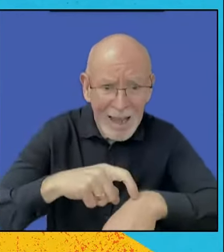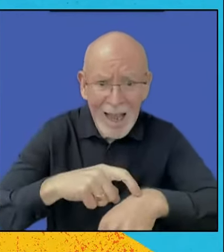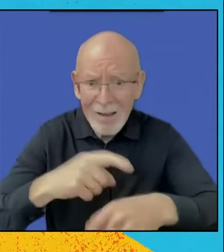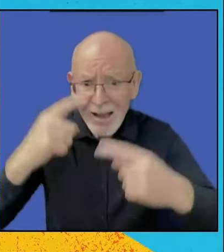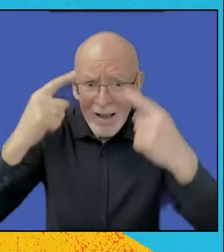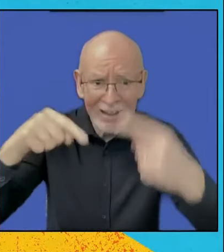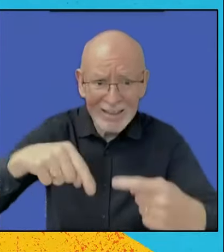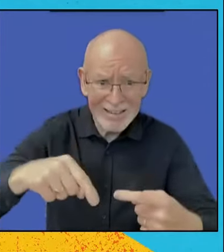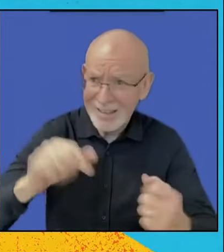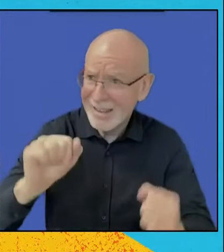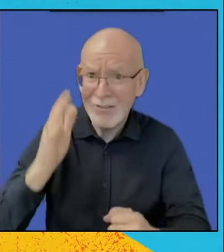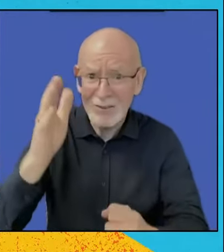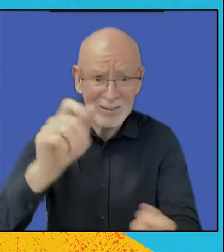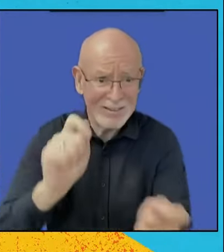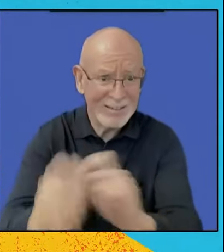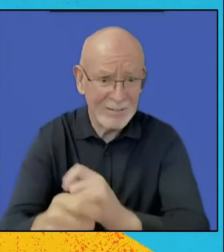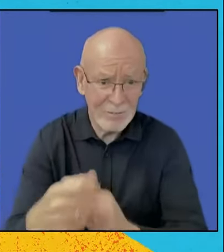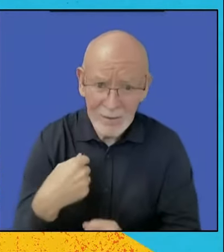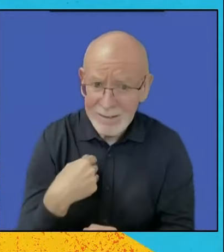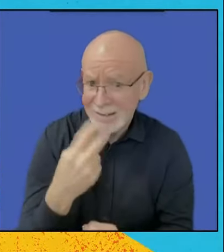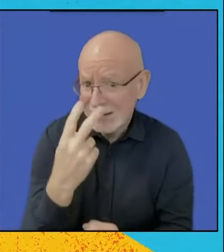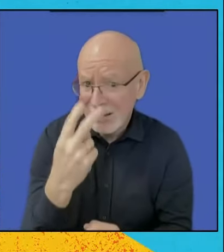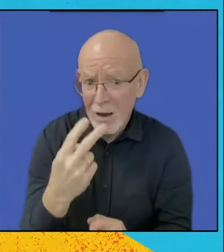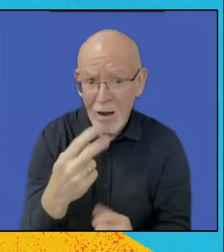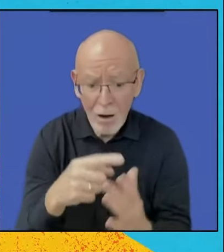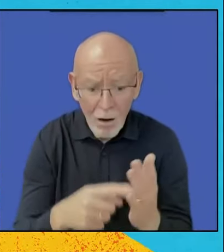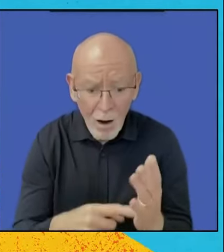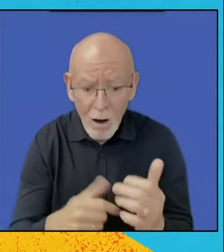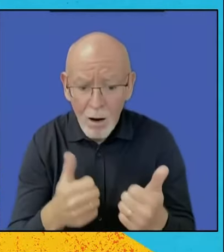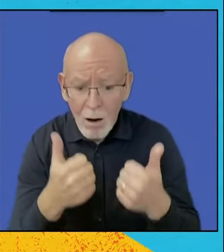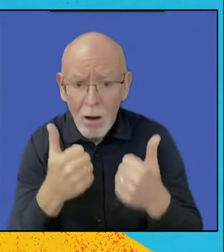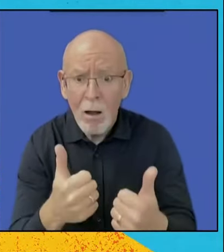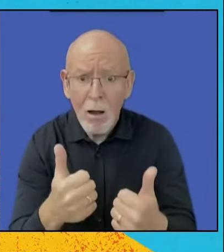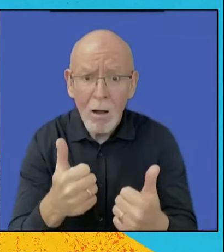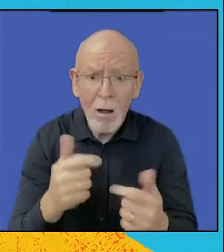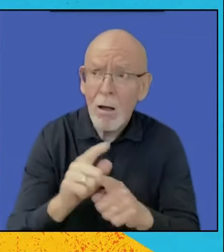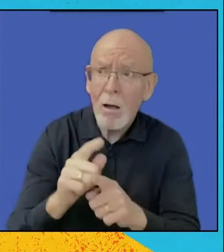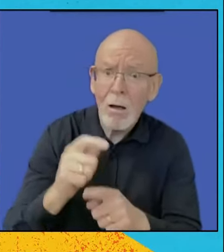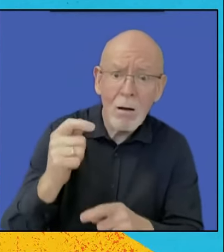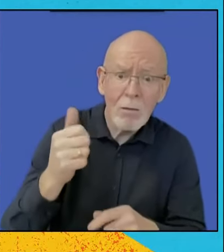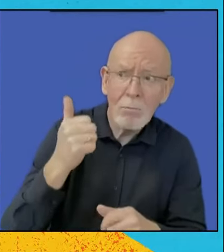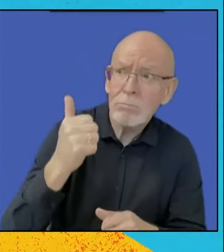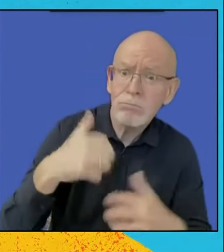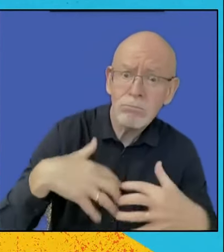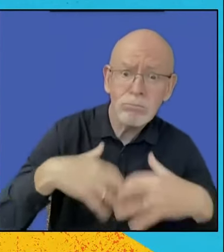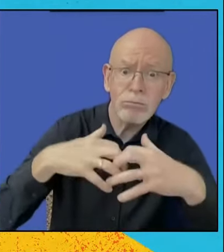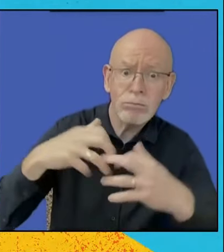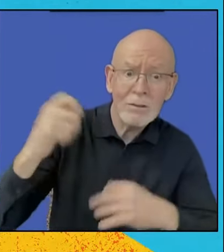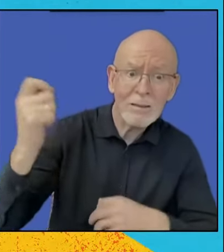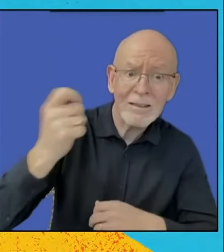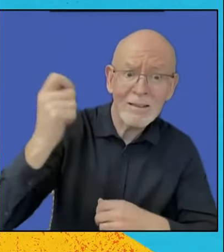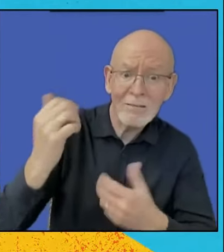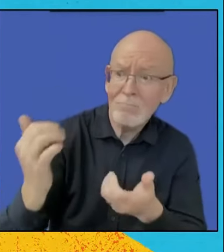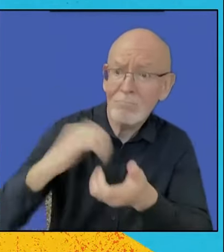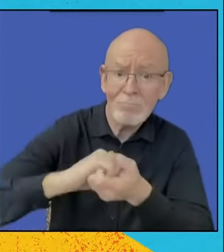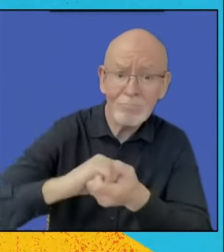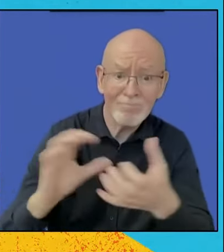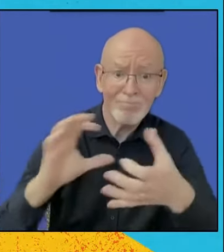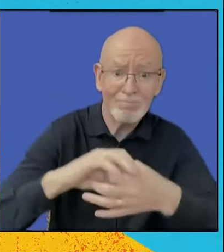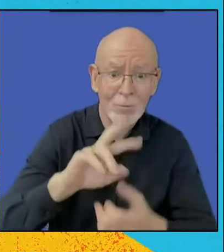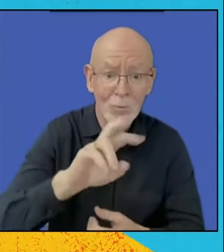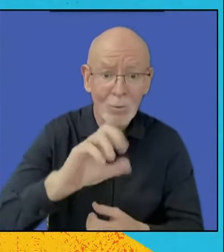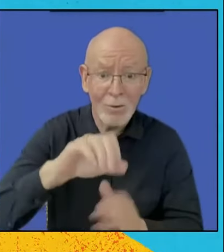which hinder participation of young people, that is from indigenous groups, marginalized communities, you name it. Let us bring forward our solutions, our